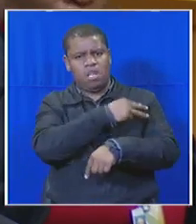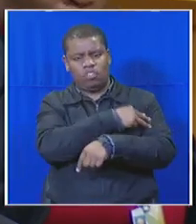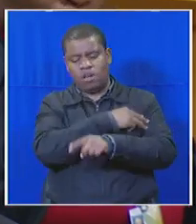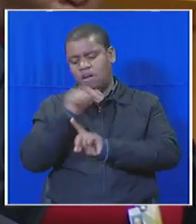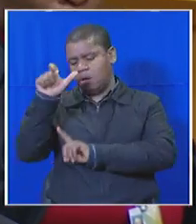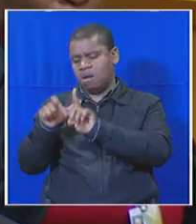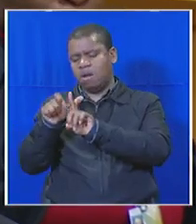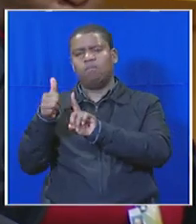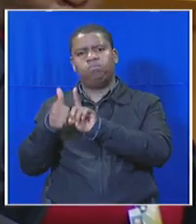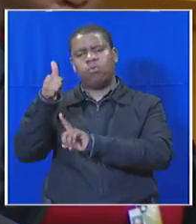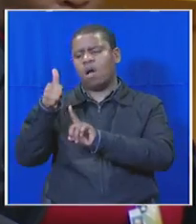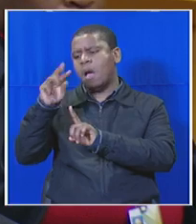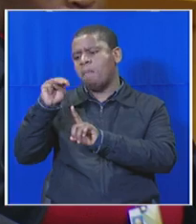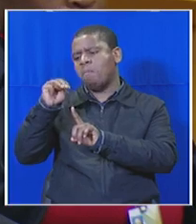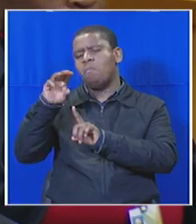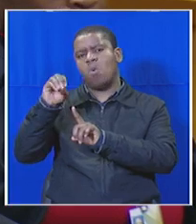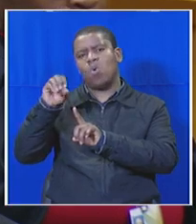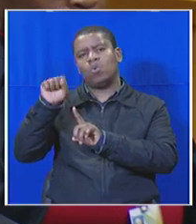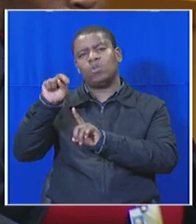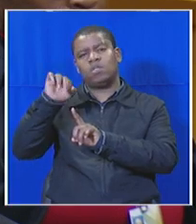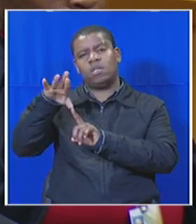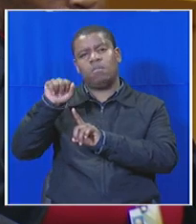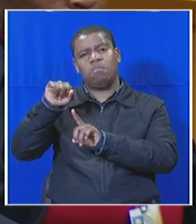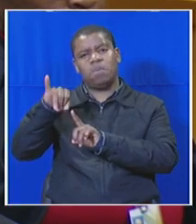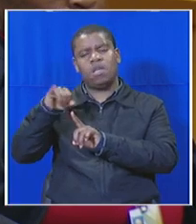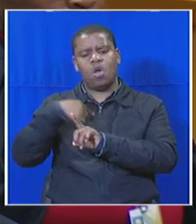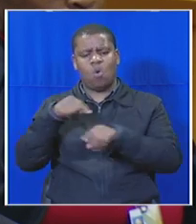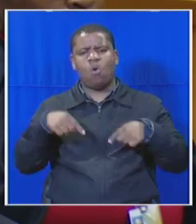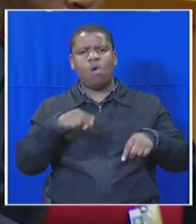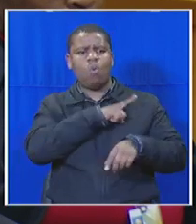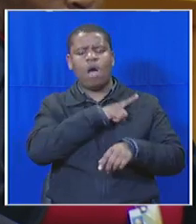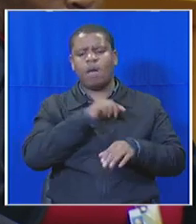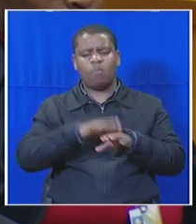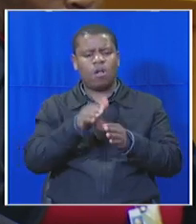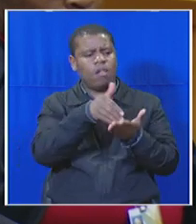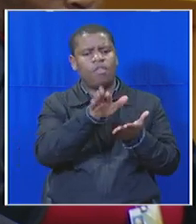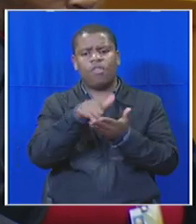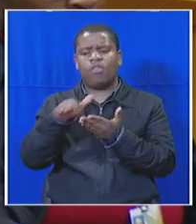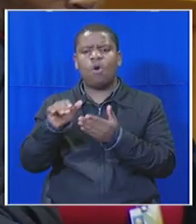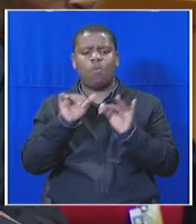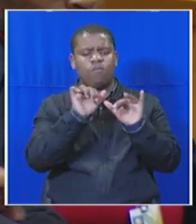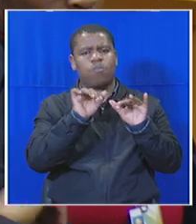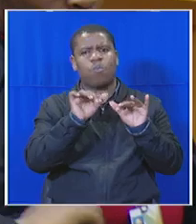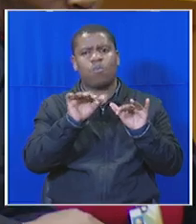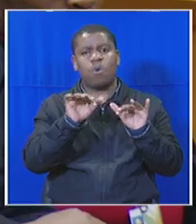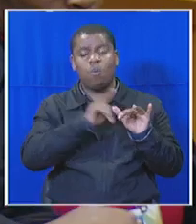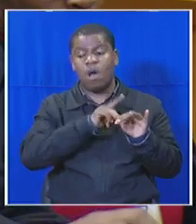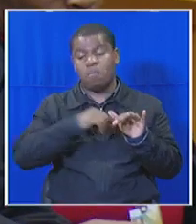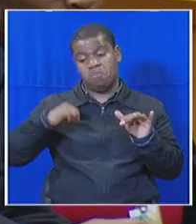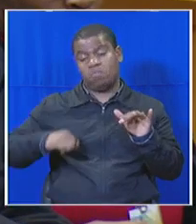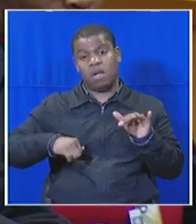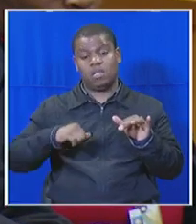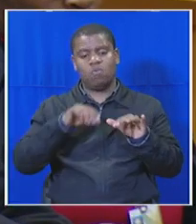Msibi. Tenants living in 50 Umjindi municipality-owned apartments, of which 90%